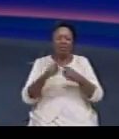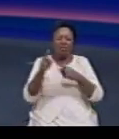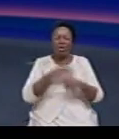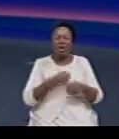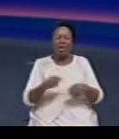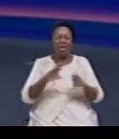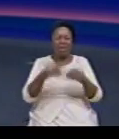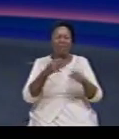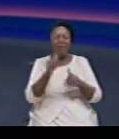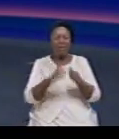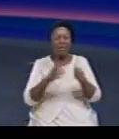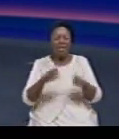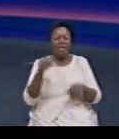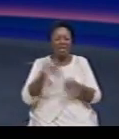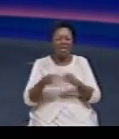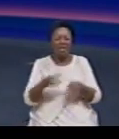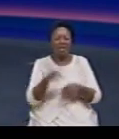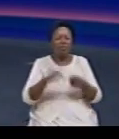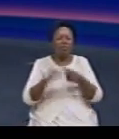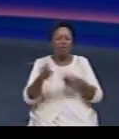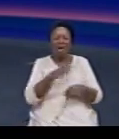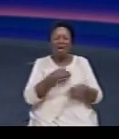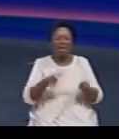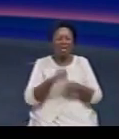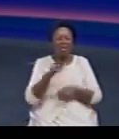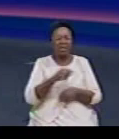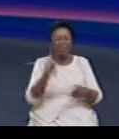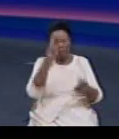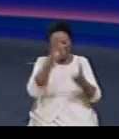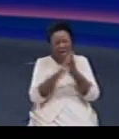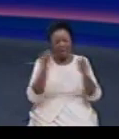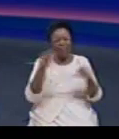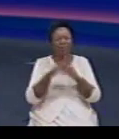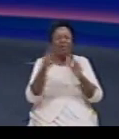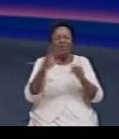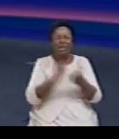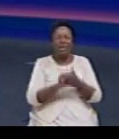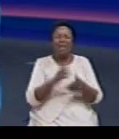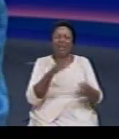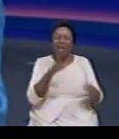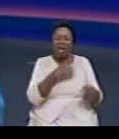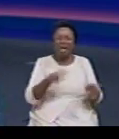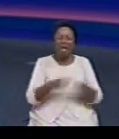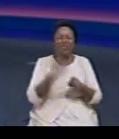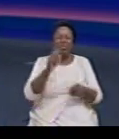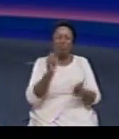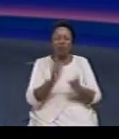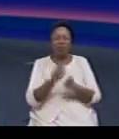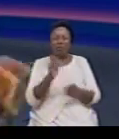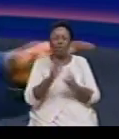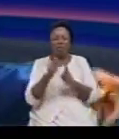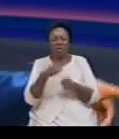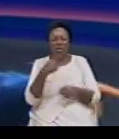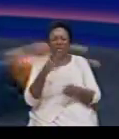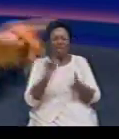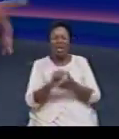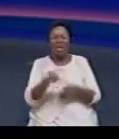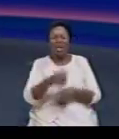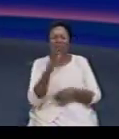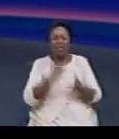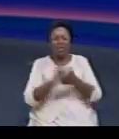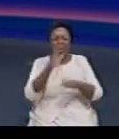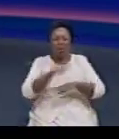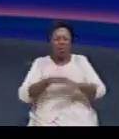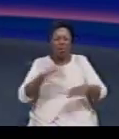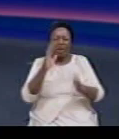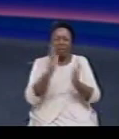you that what you have said, that whosoever shall call on the name of the Lord shall be saved. That you